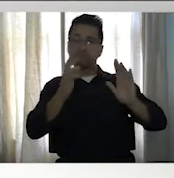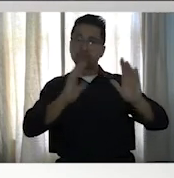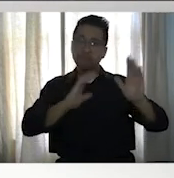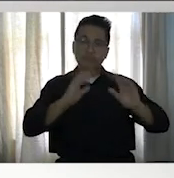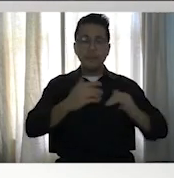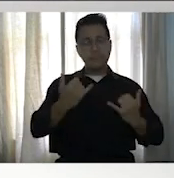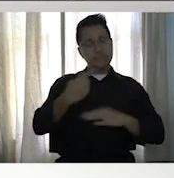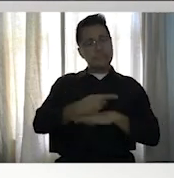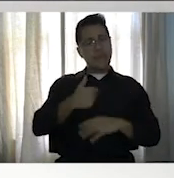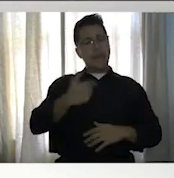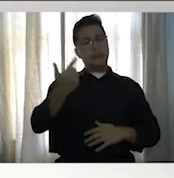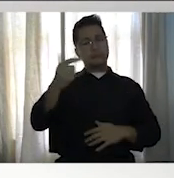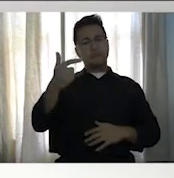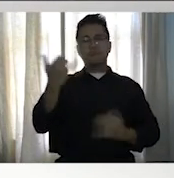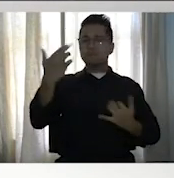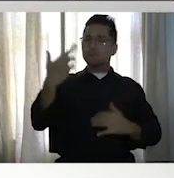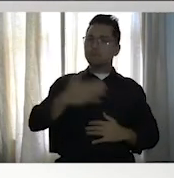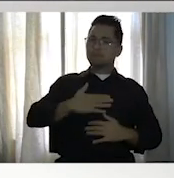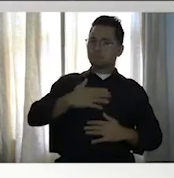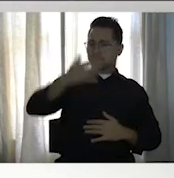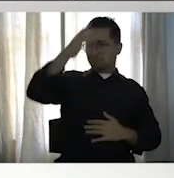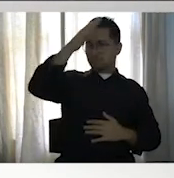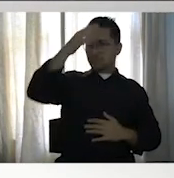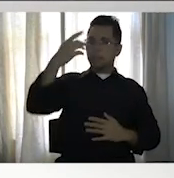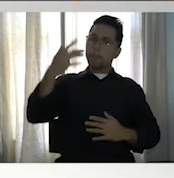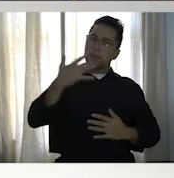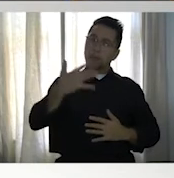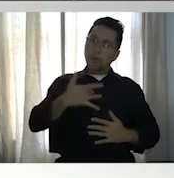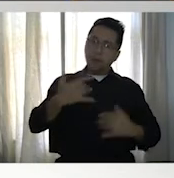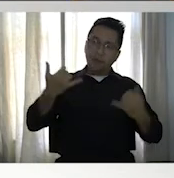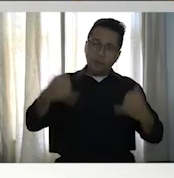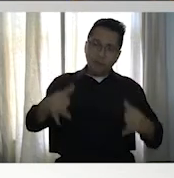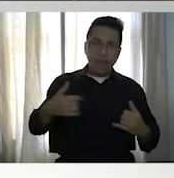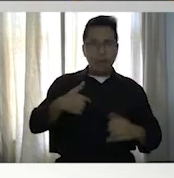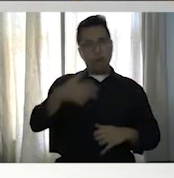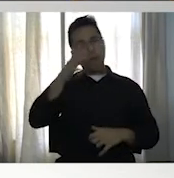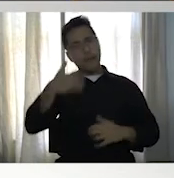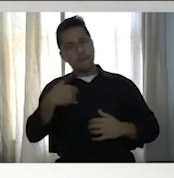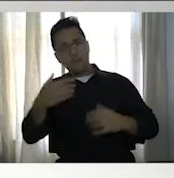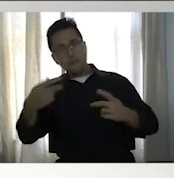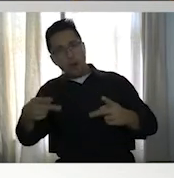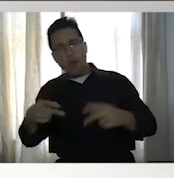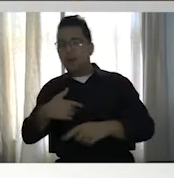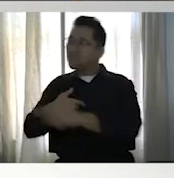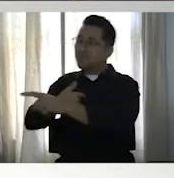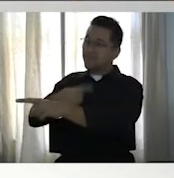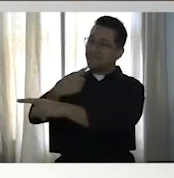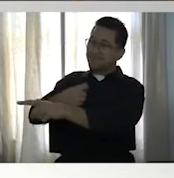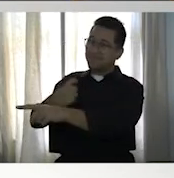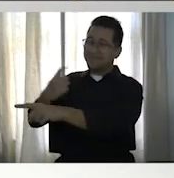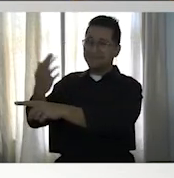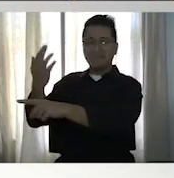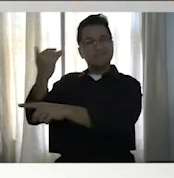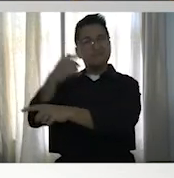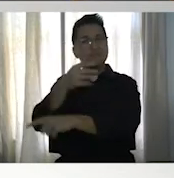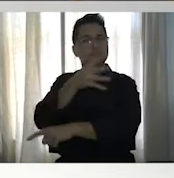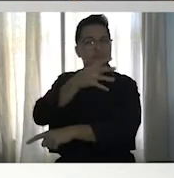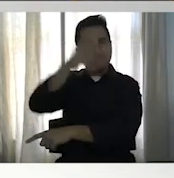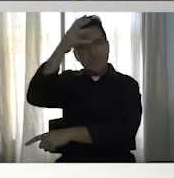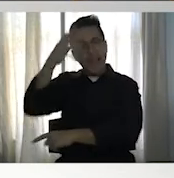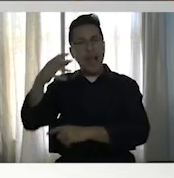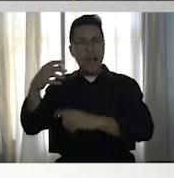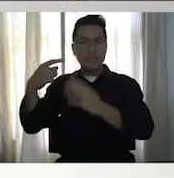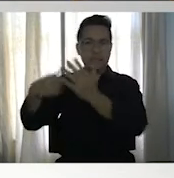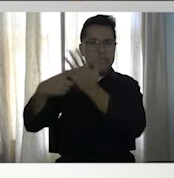zone today because it's my dad's birthday and we're going to have a party or I'm in the red zone because mommy and daddy were yelling at each other